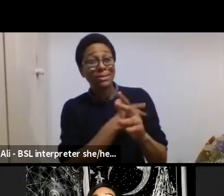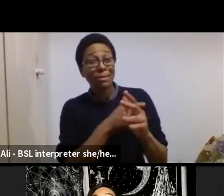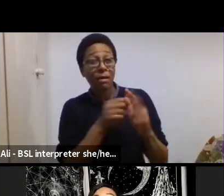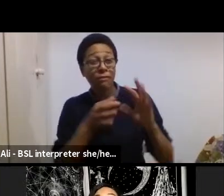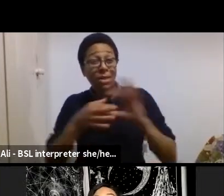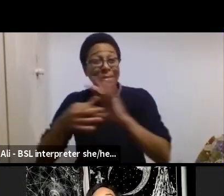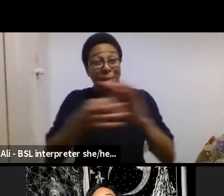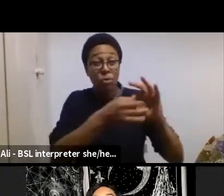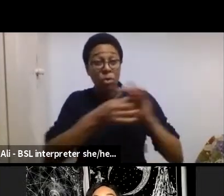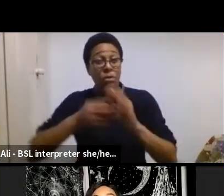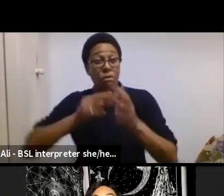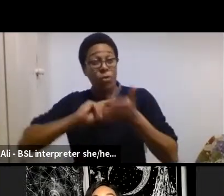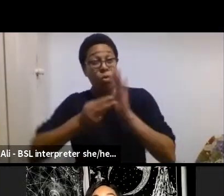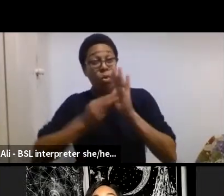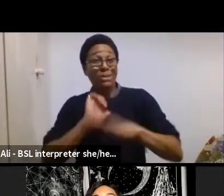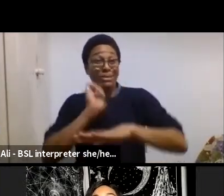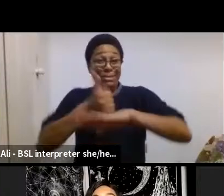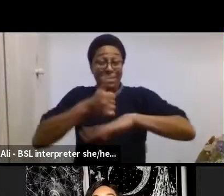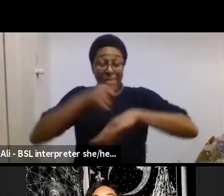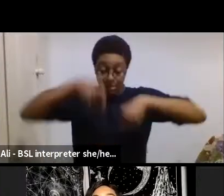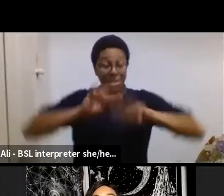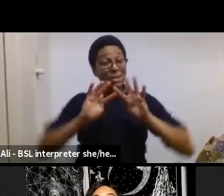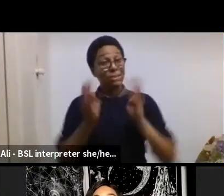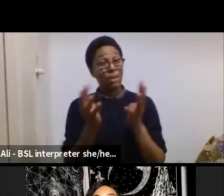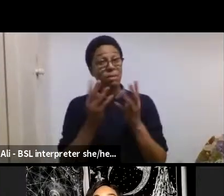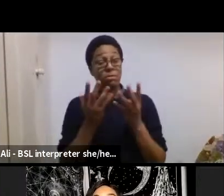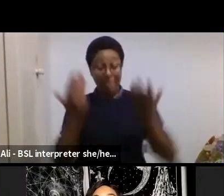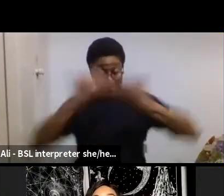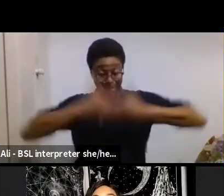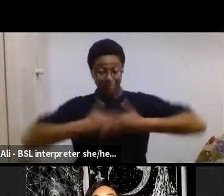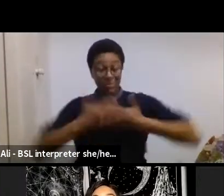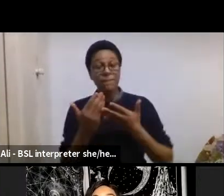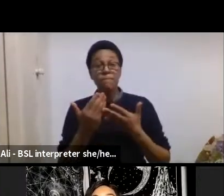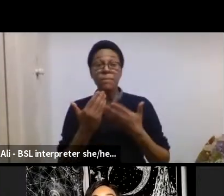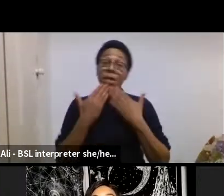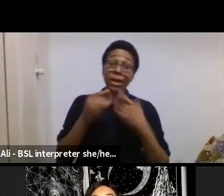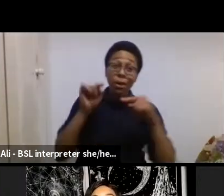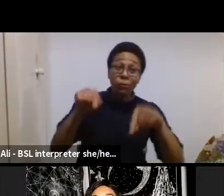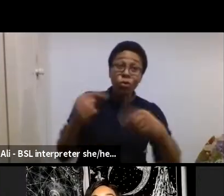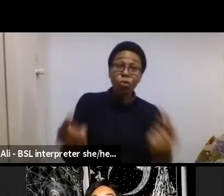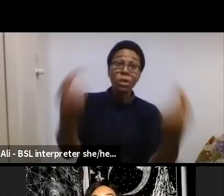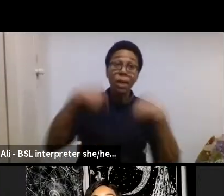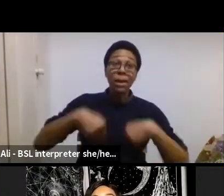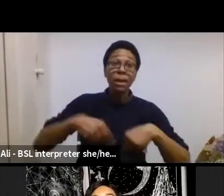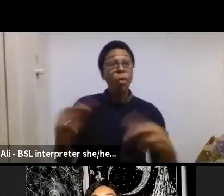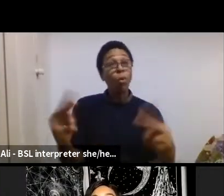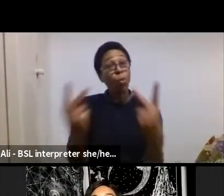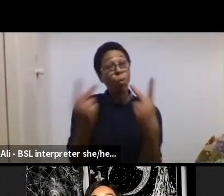It has been wonderful being back with you again. And thank you, everyone, for being here.